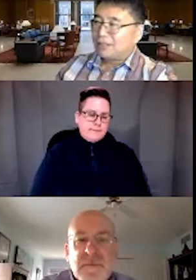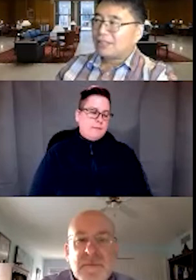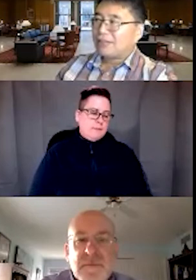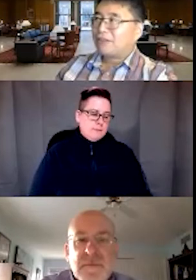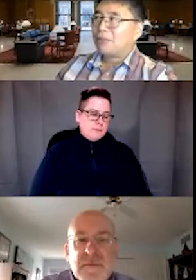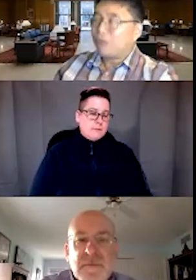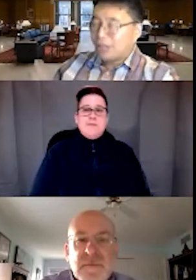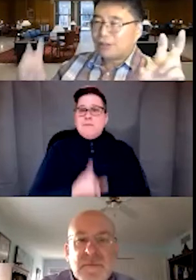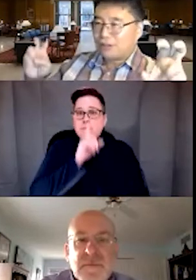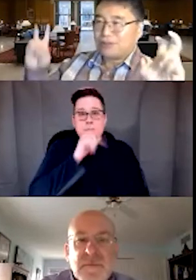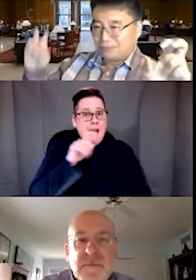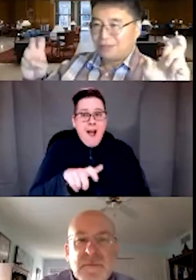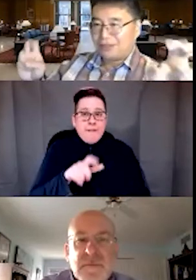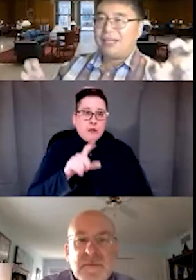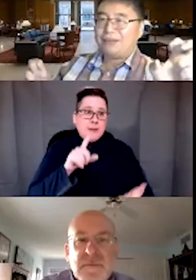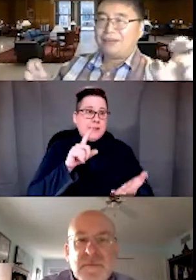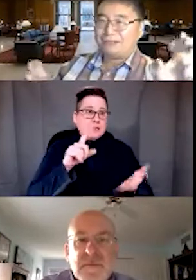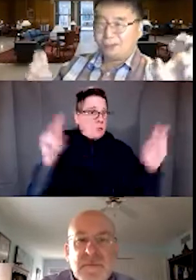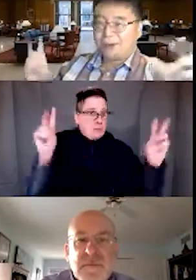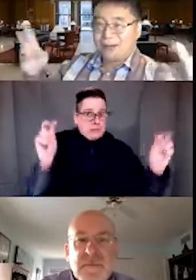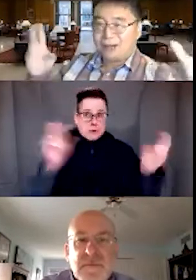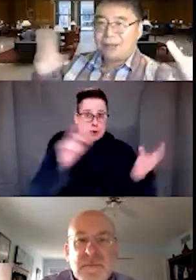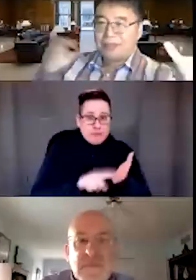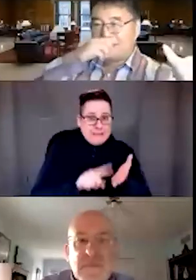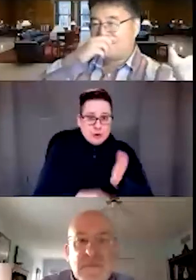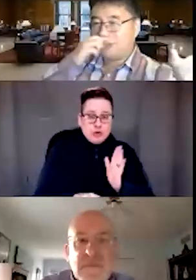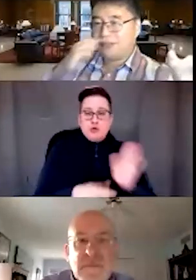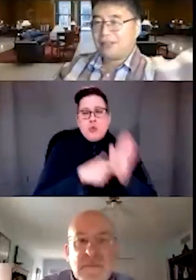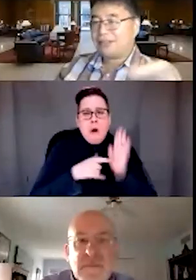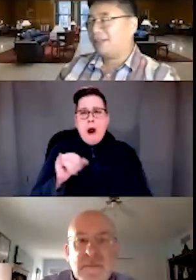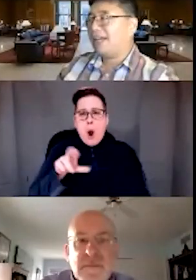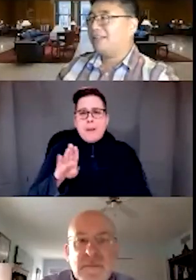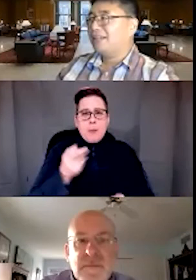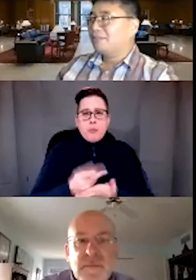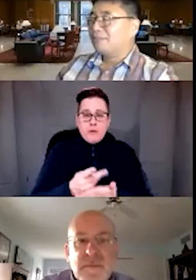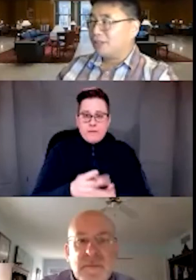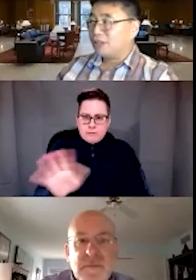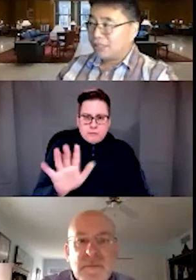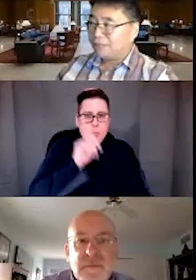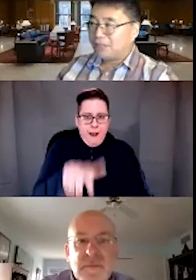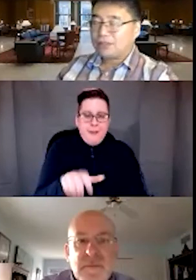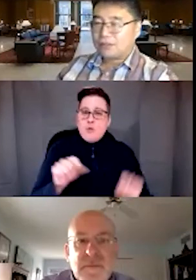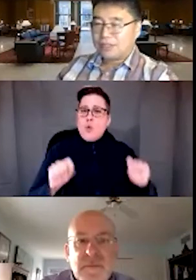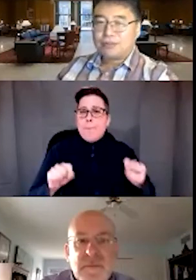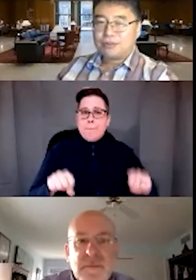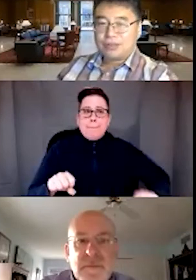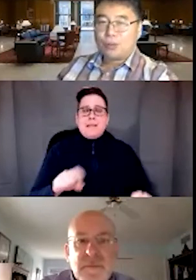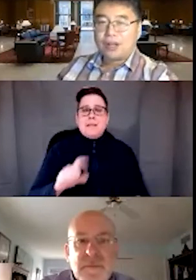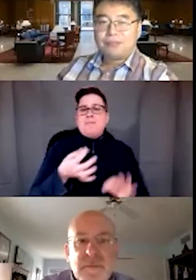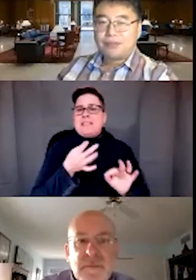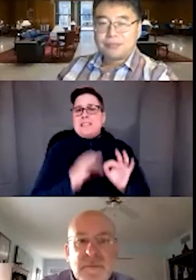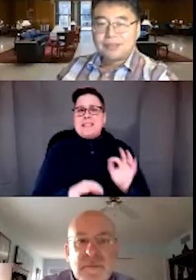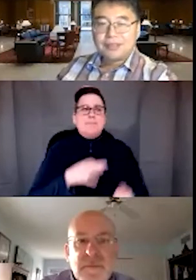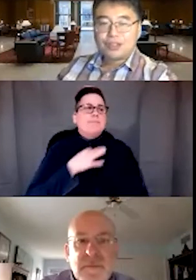It doesn't even have to be research per se, right? They're requiring IRB approval and things like that. But it could even be just a simple, you know,